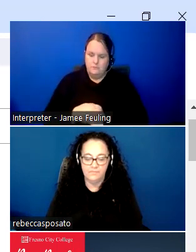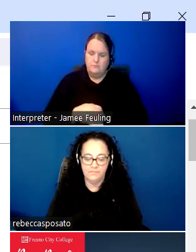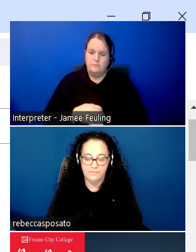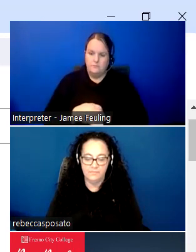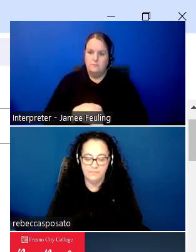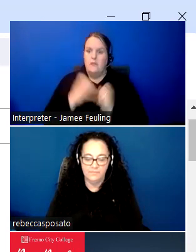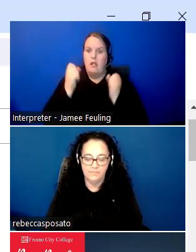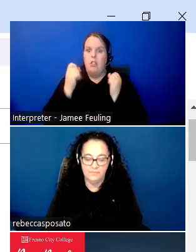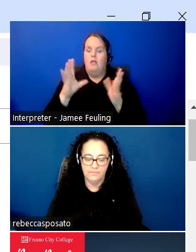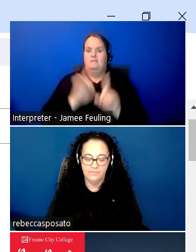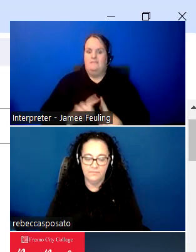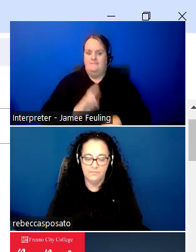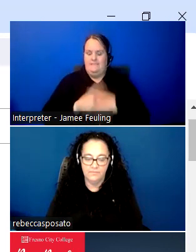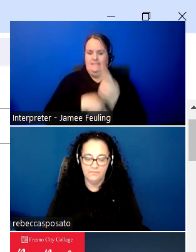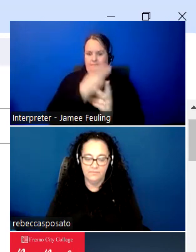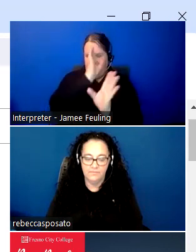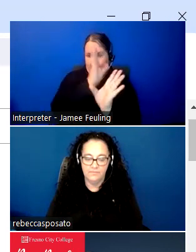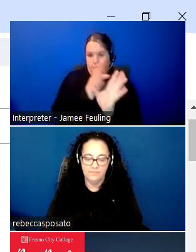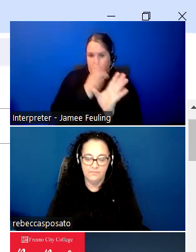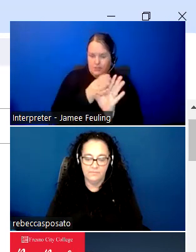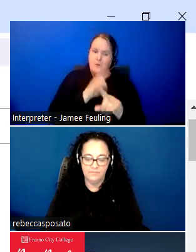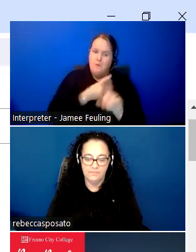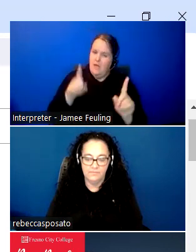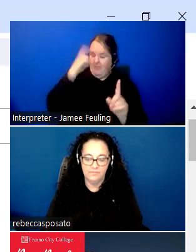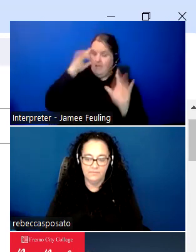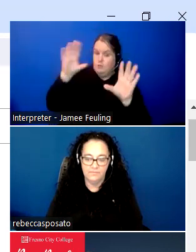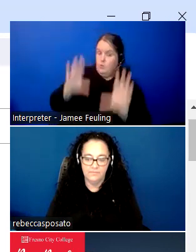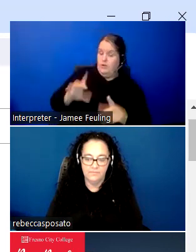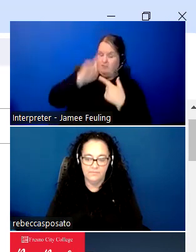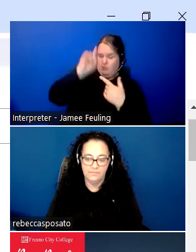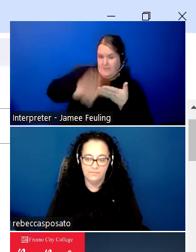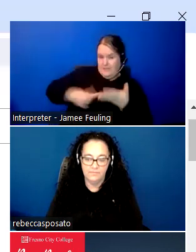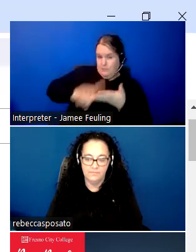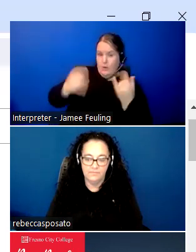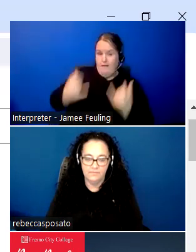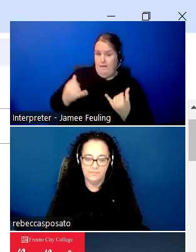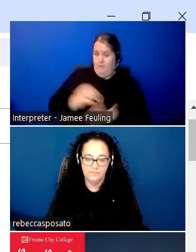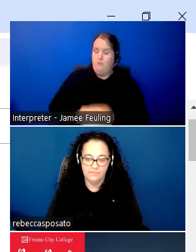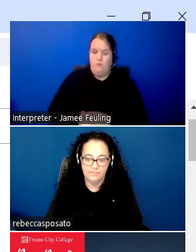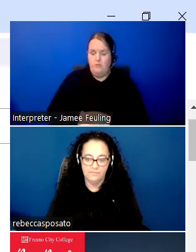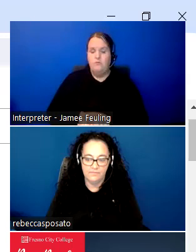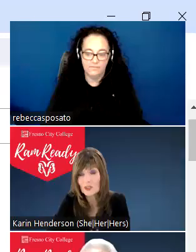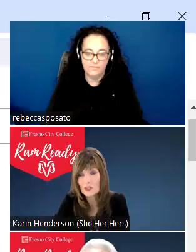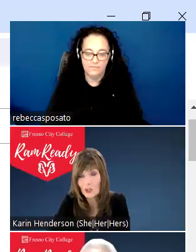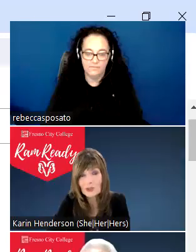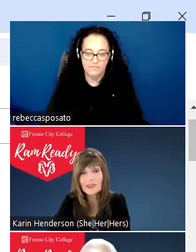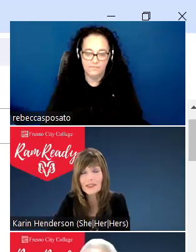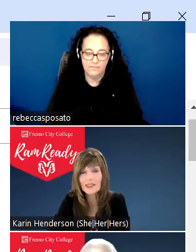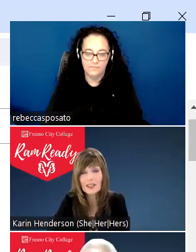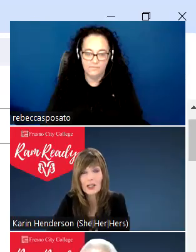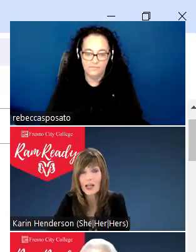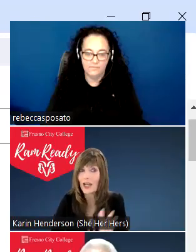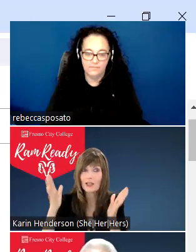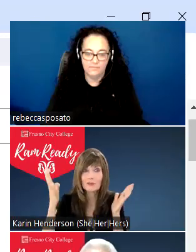There's lots of different types of psychology pathways, but I think it's wonderful to explore it now. But if you're